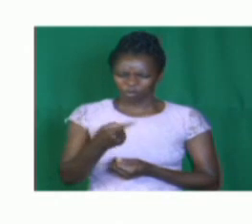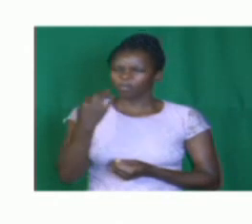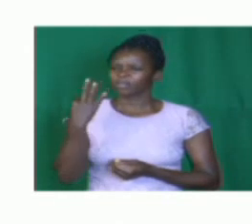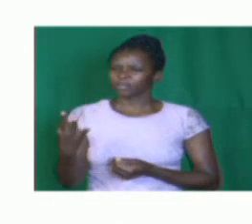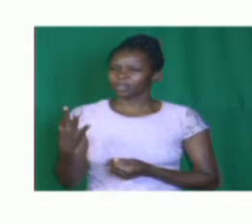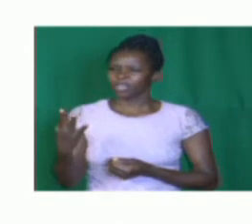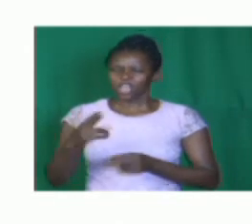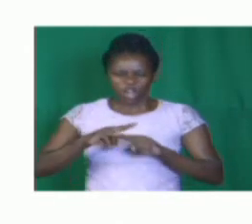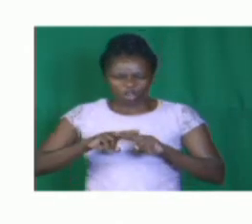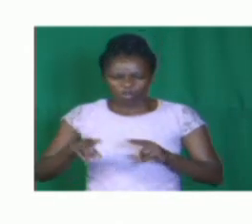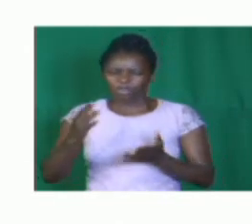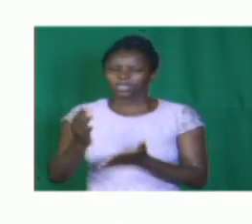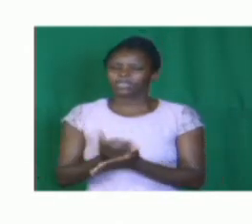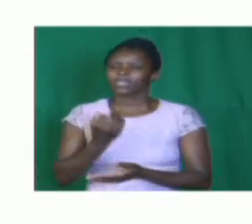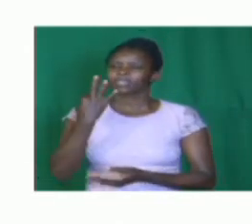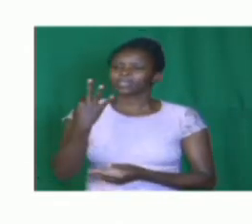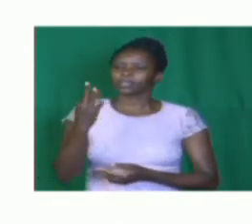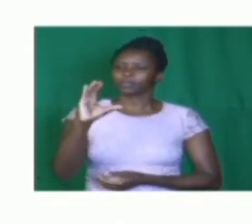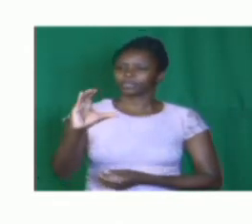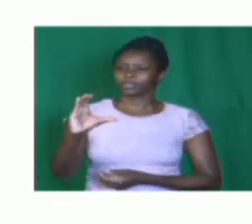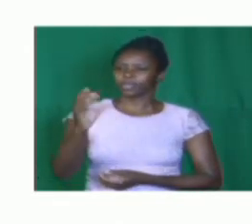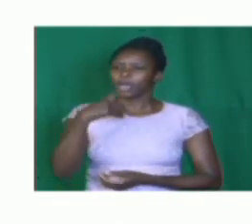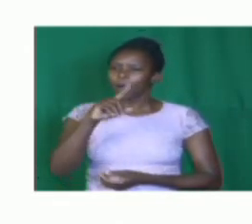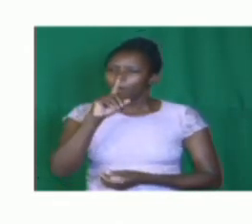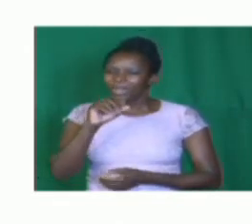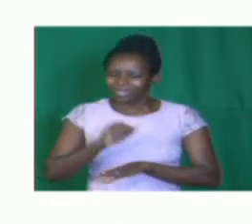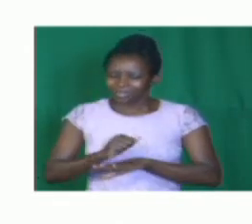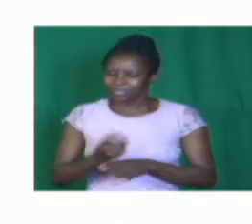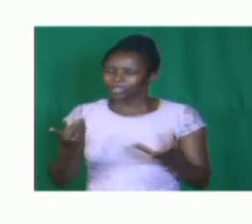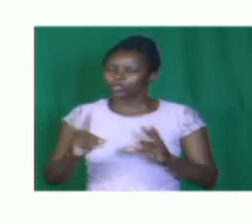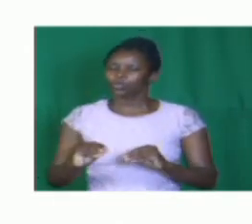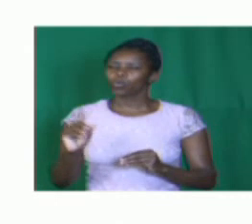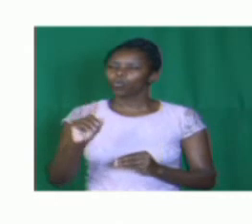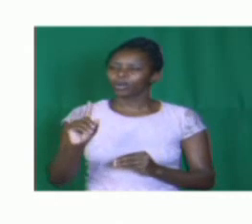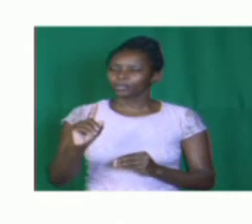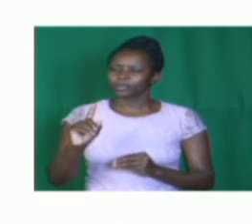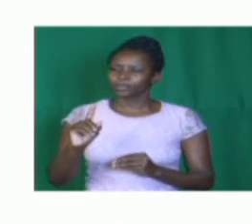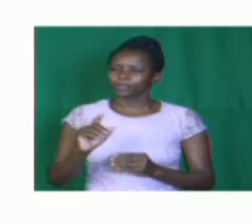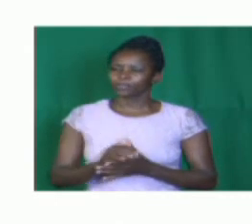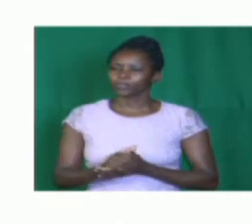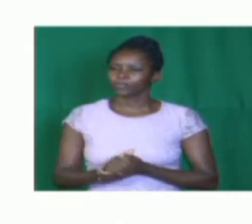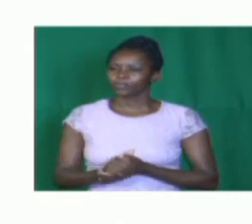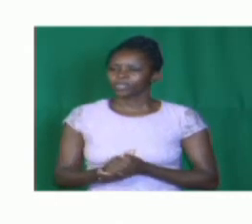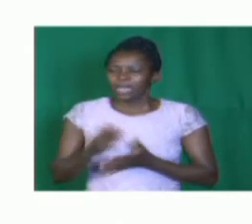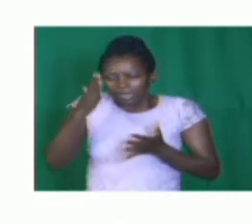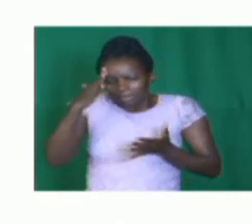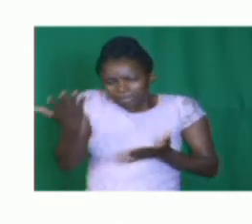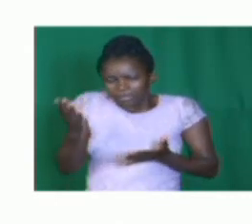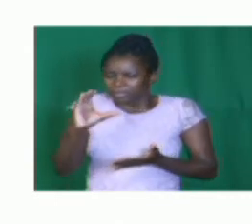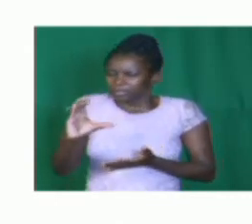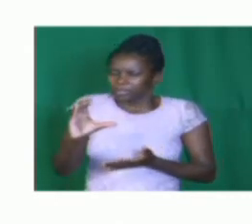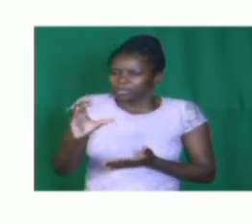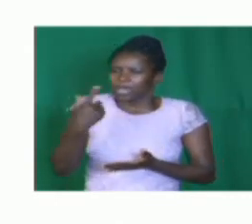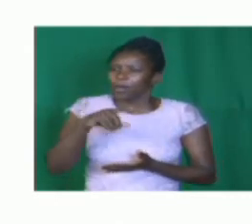3 to be a c here. But what can we do? We can say, oh, of course we don't know what c is, but